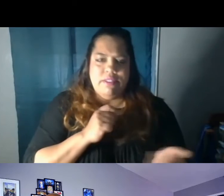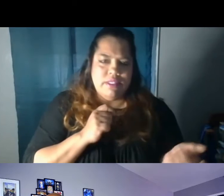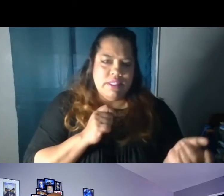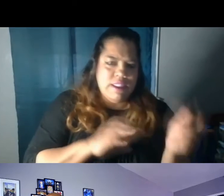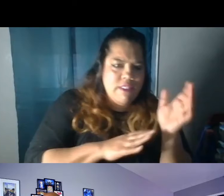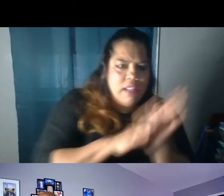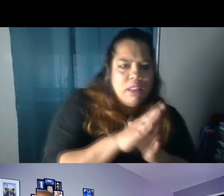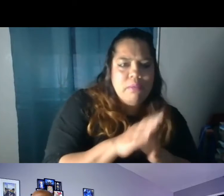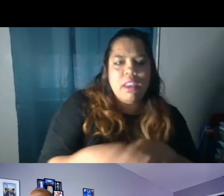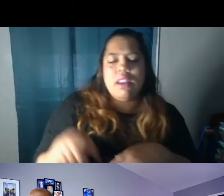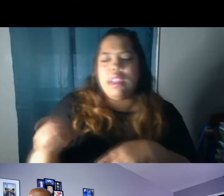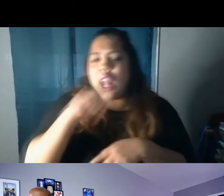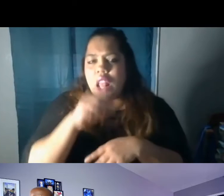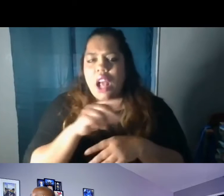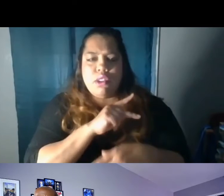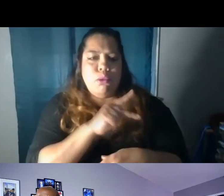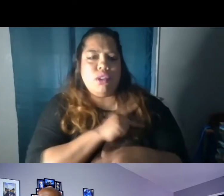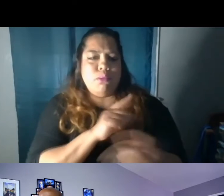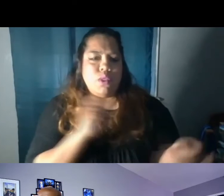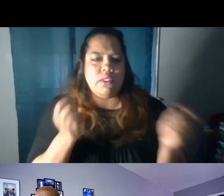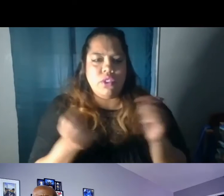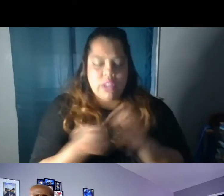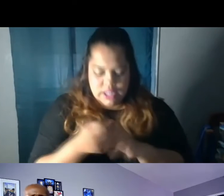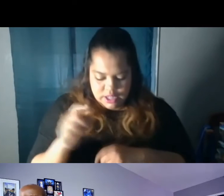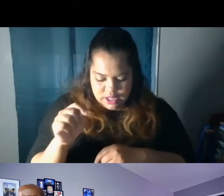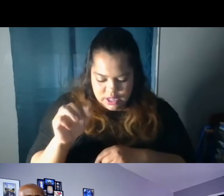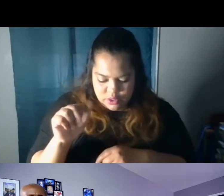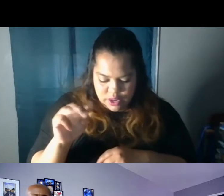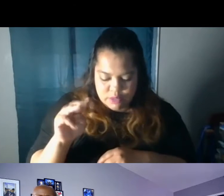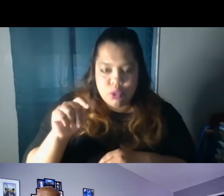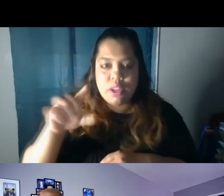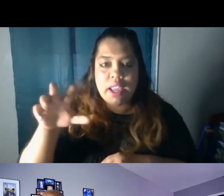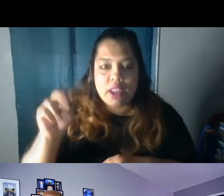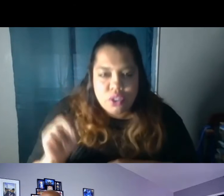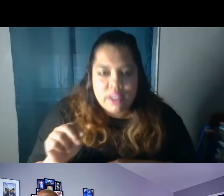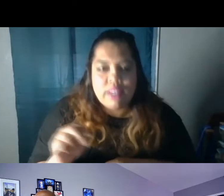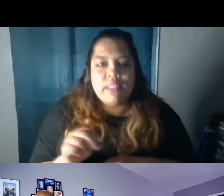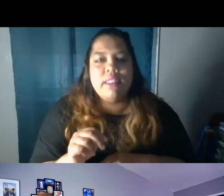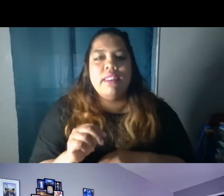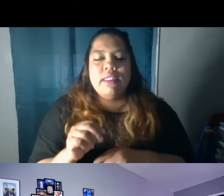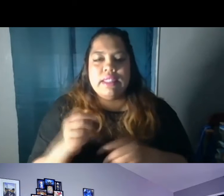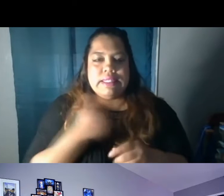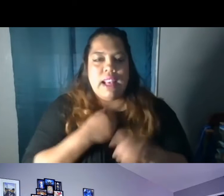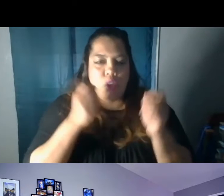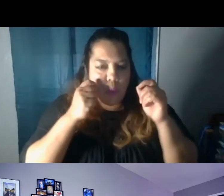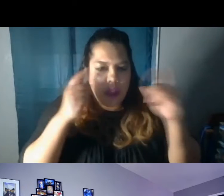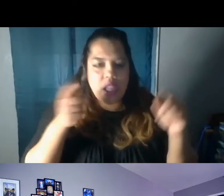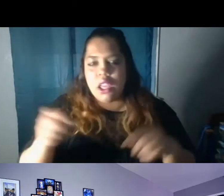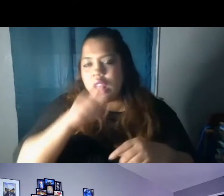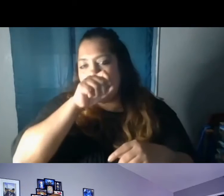he lives his bliss as a teacher, mentor, speaker, minister,